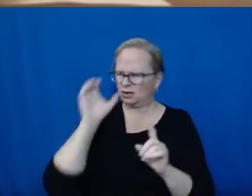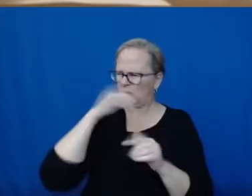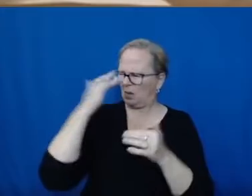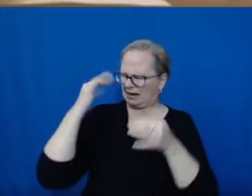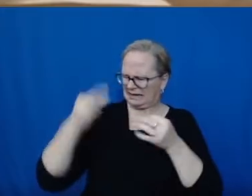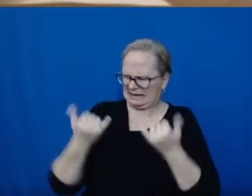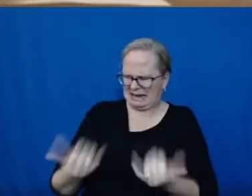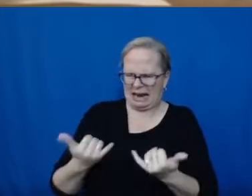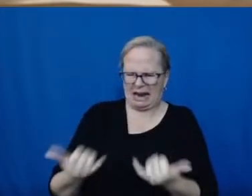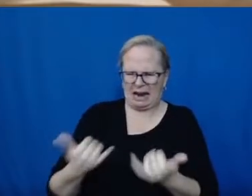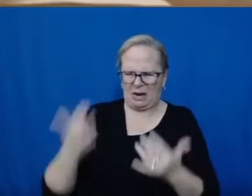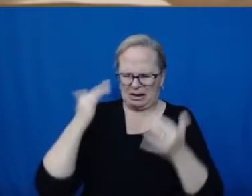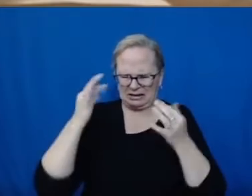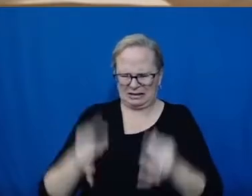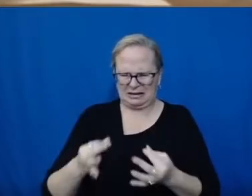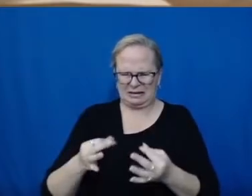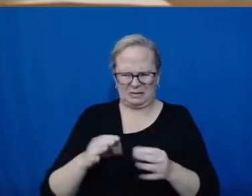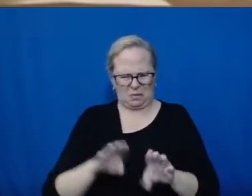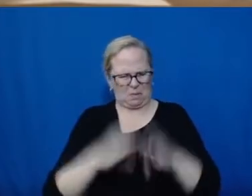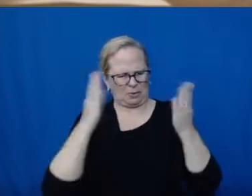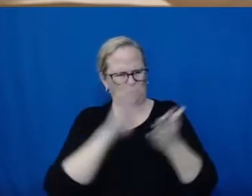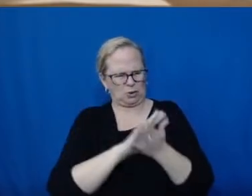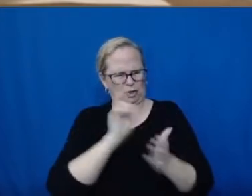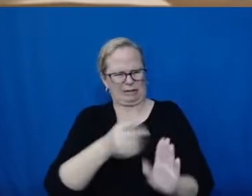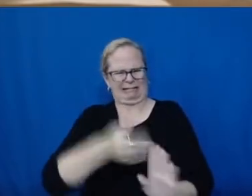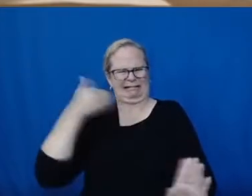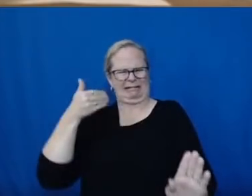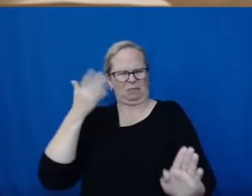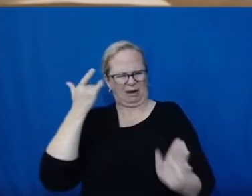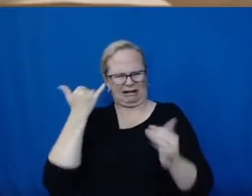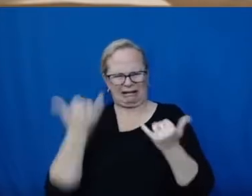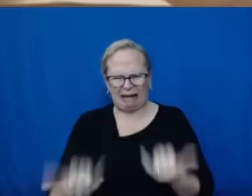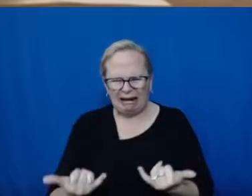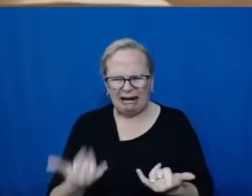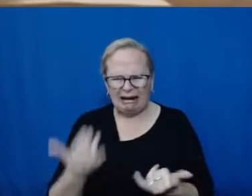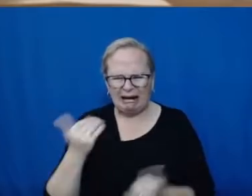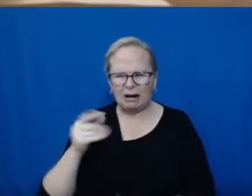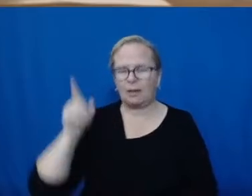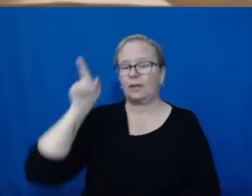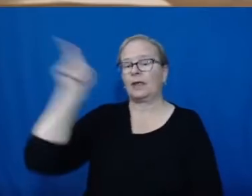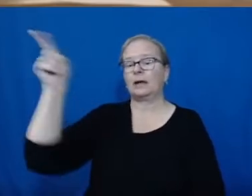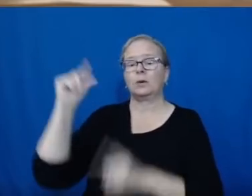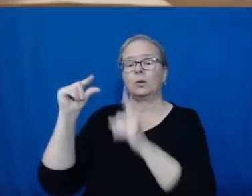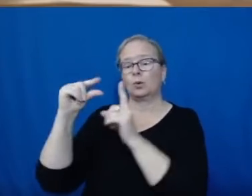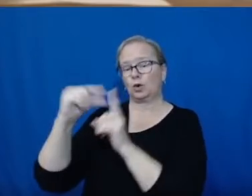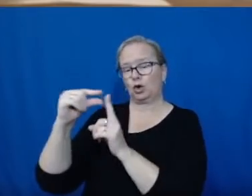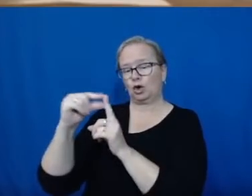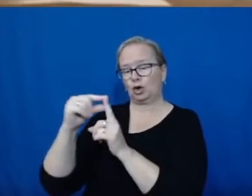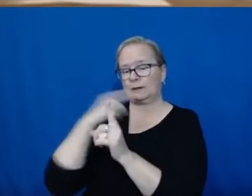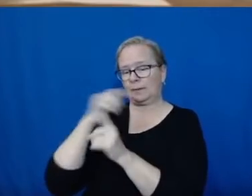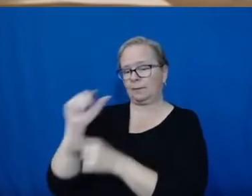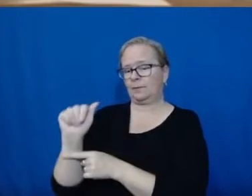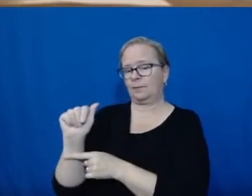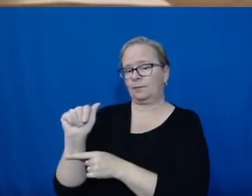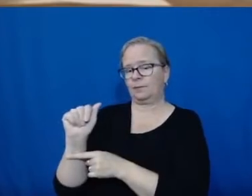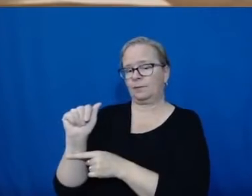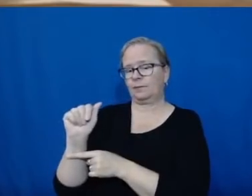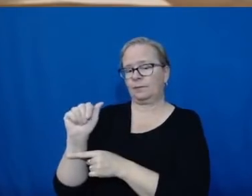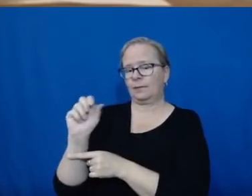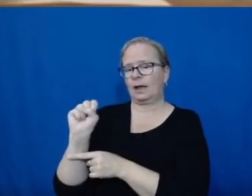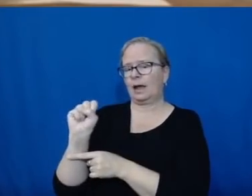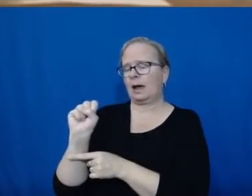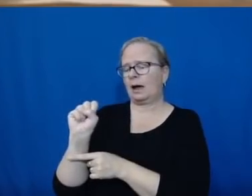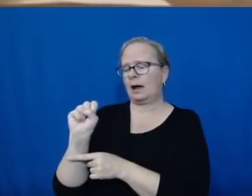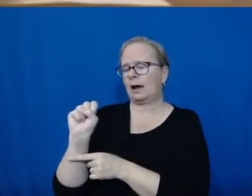be out there. And in doing so, they actually said the word asymptomatic. And this may seem rather weird comment, but to